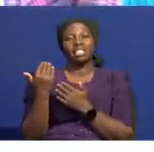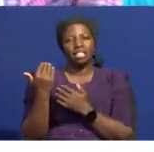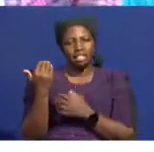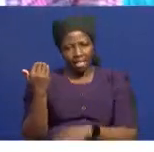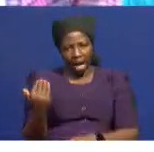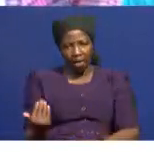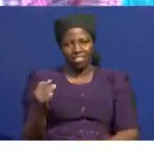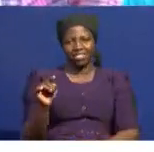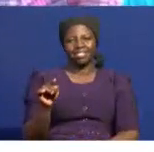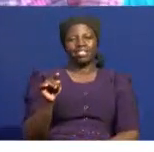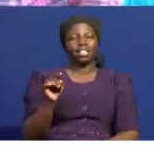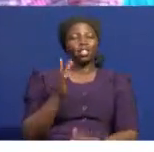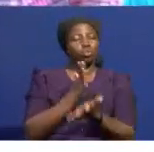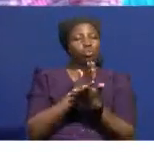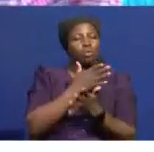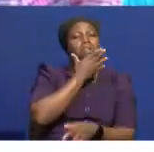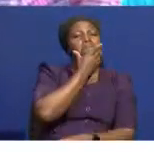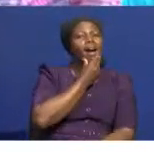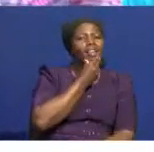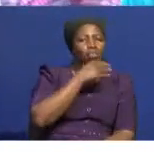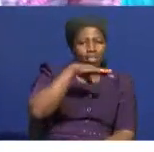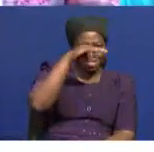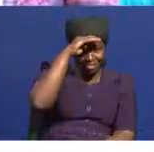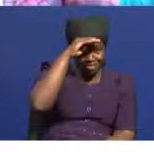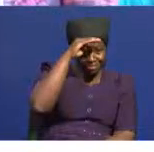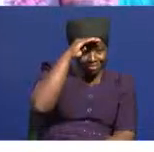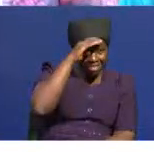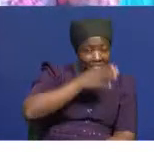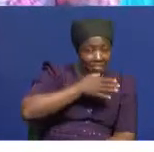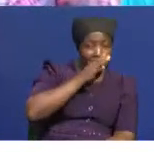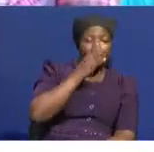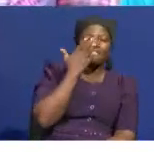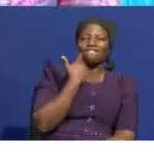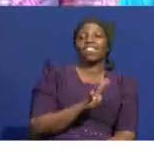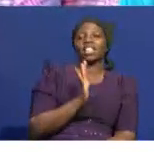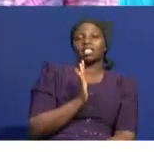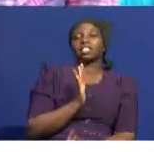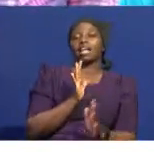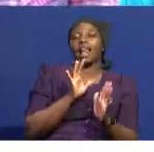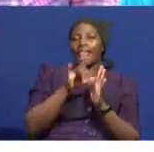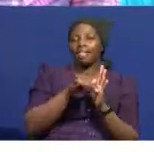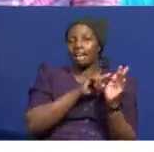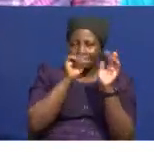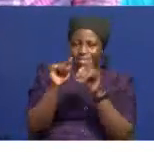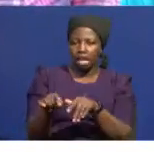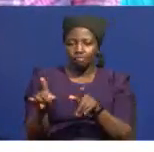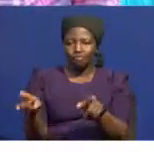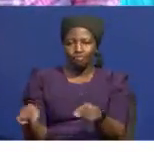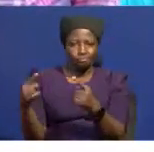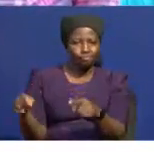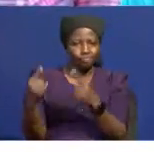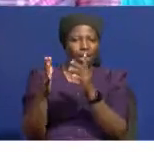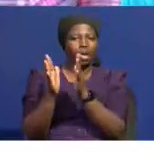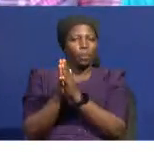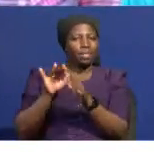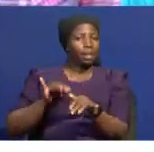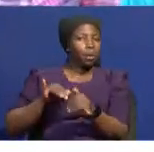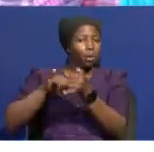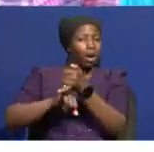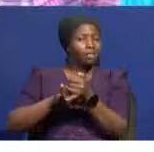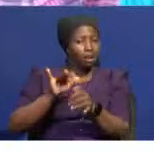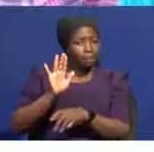amekunywa kitoko. Hiyo kukunywa kitoko akakucha akakorifishana na shemeji